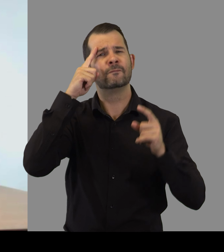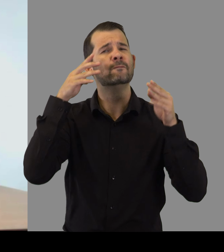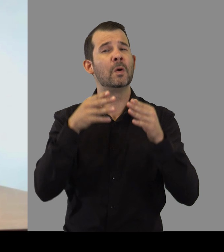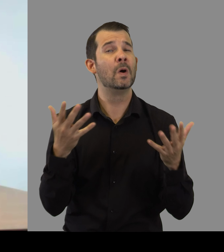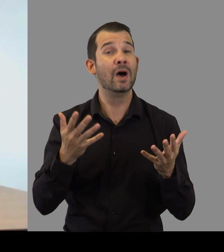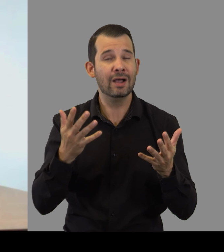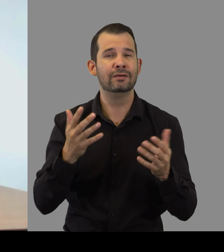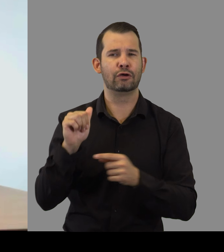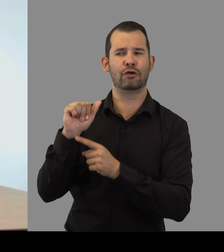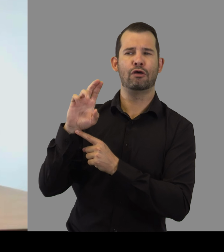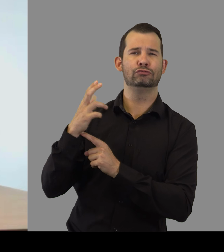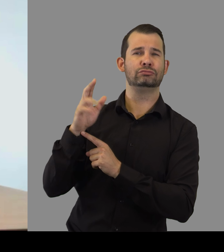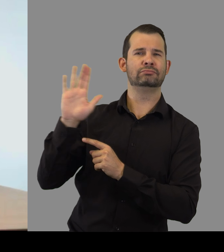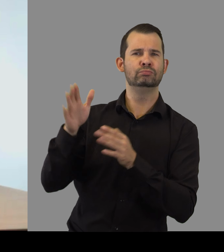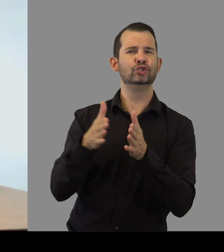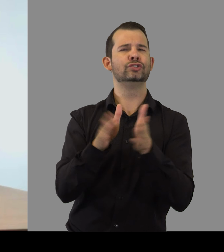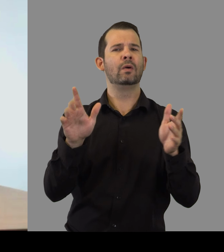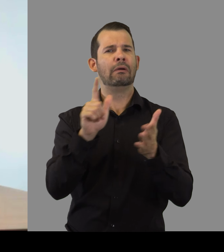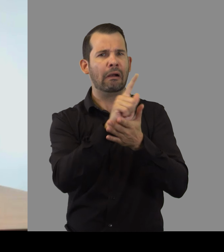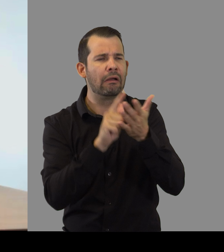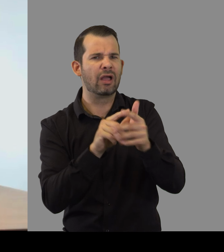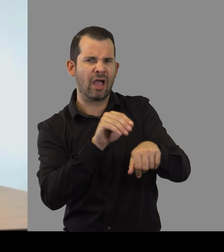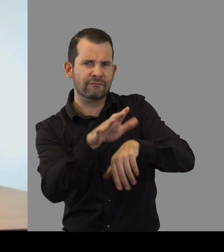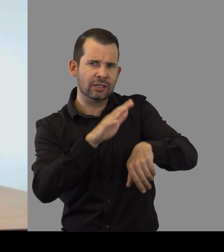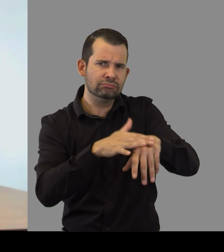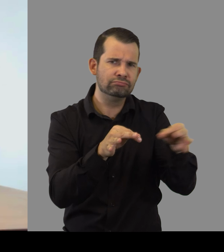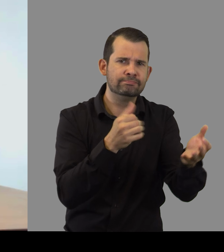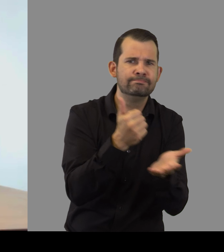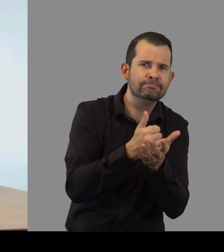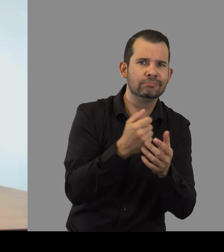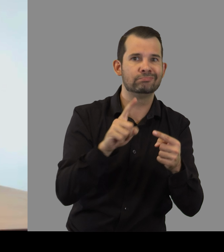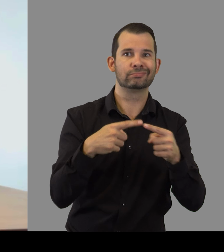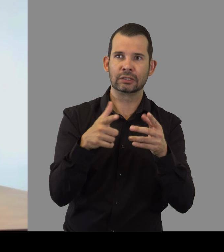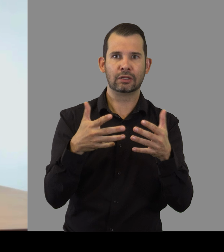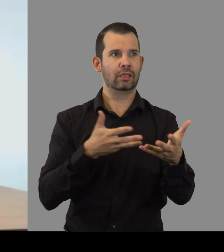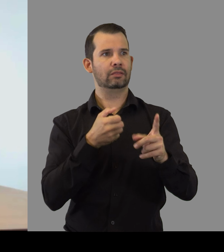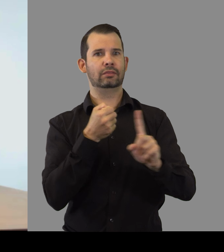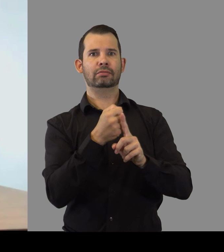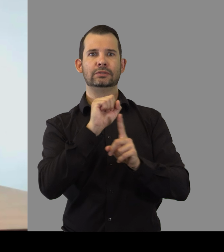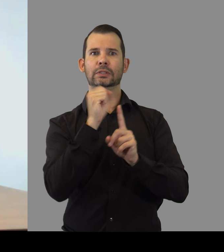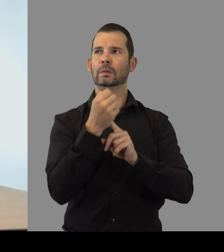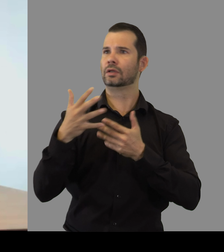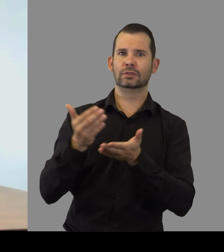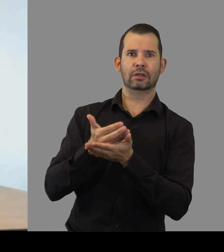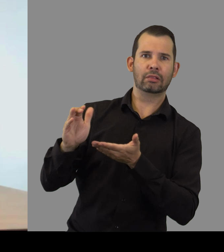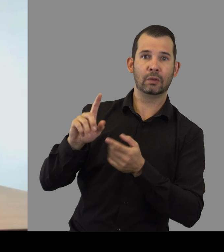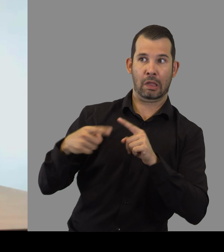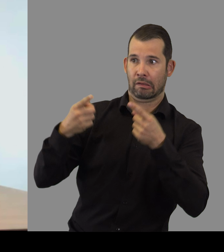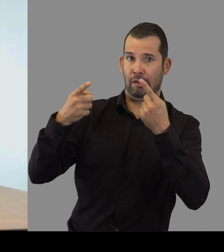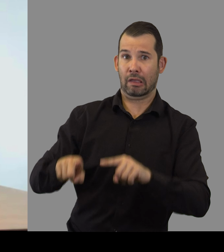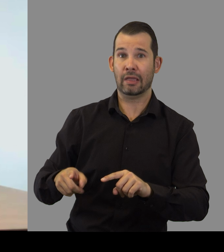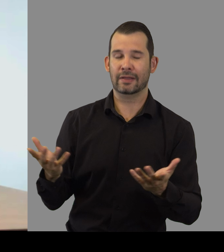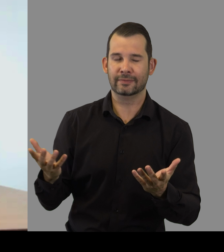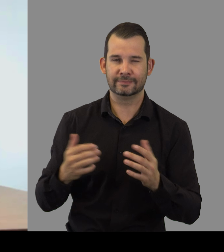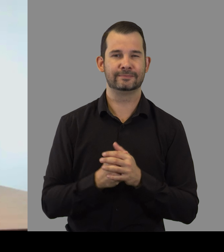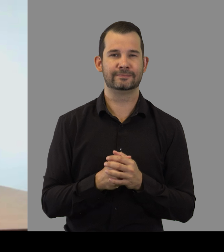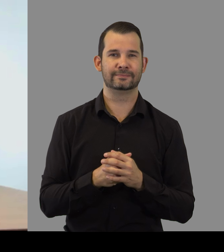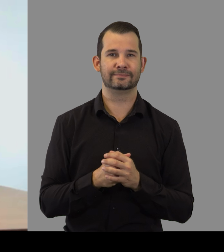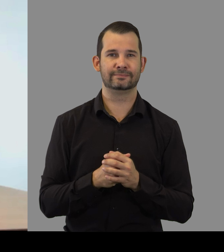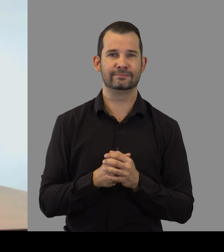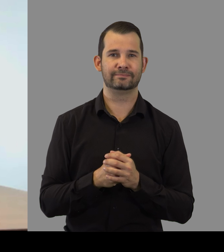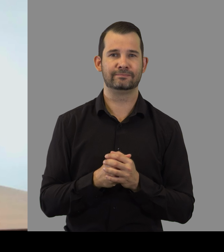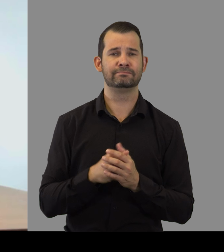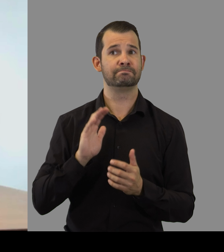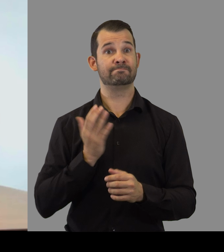on exclusions, and it will focus on Arch's general legal advice to assist in dealing with an exclusion when